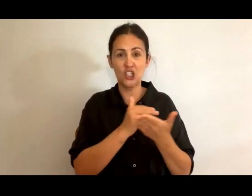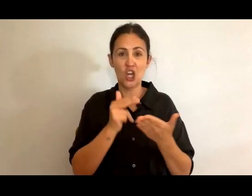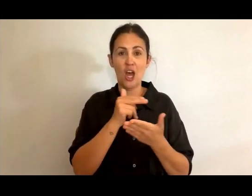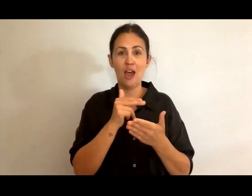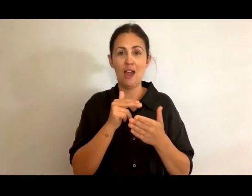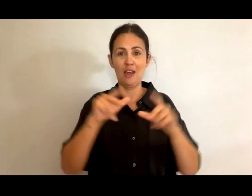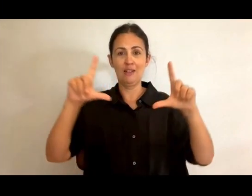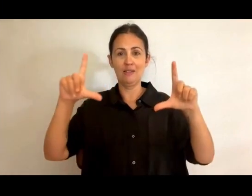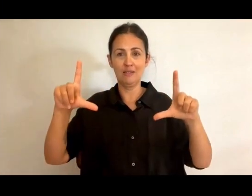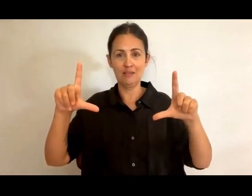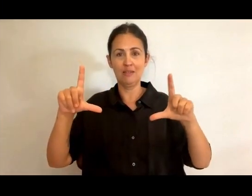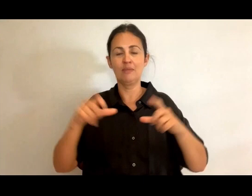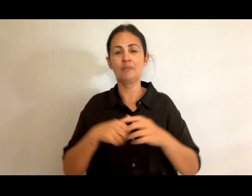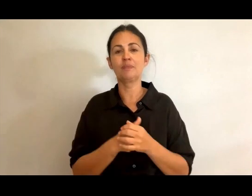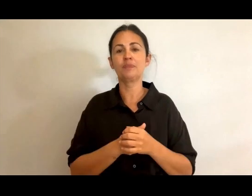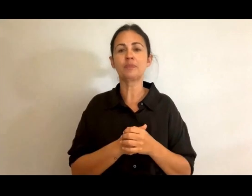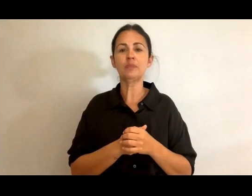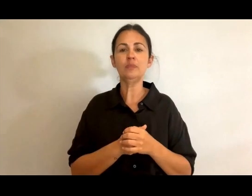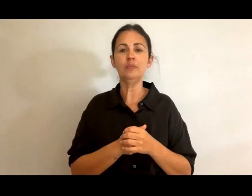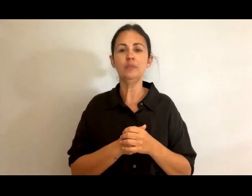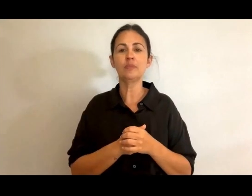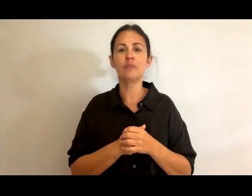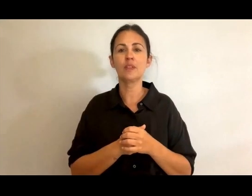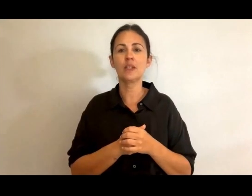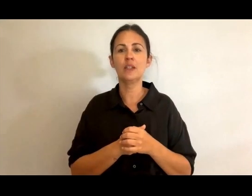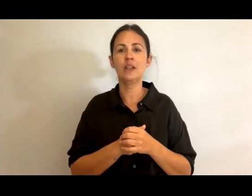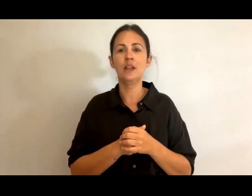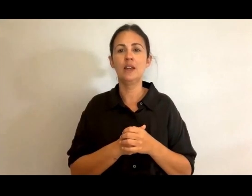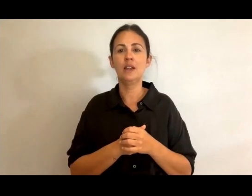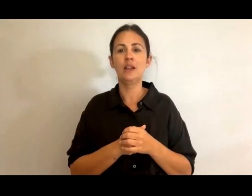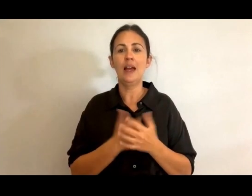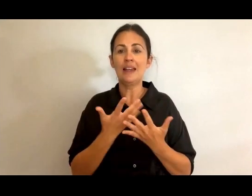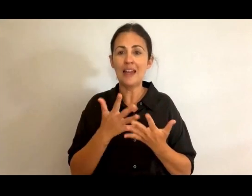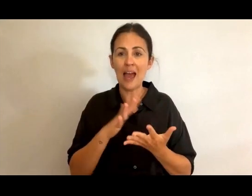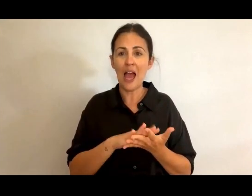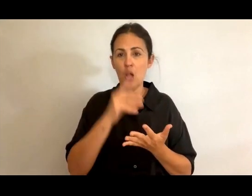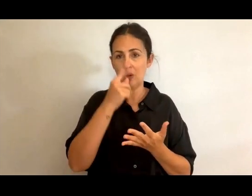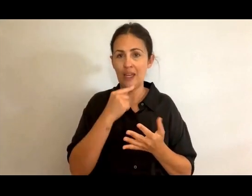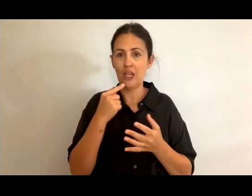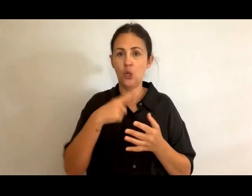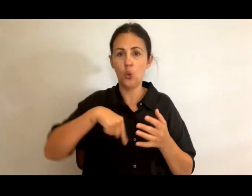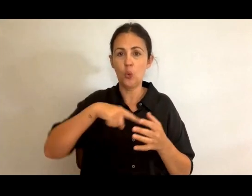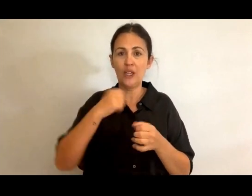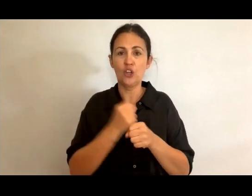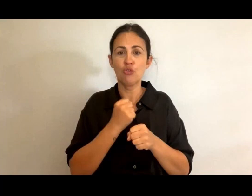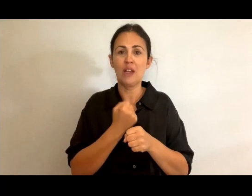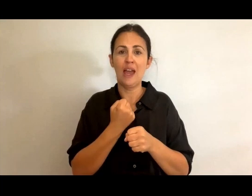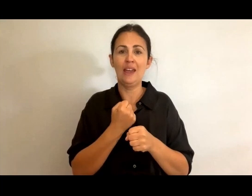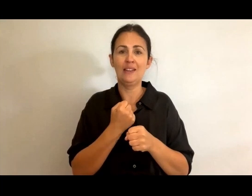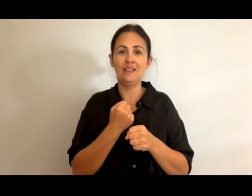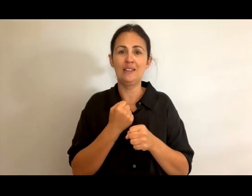work, and how to get such detail in 10mm of core 10 steel.